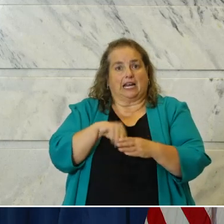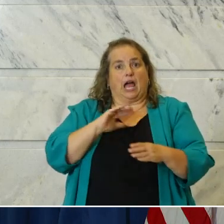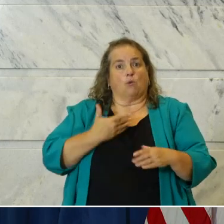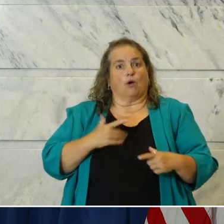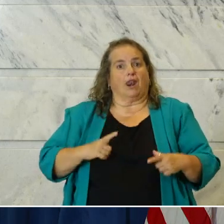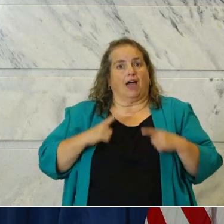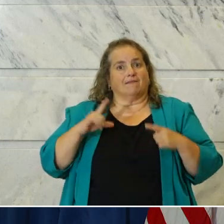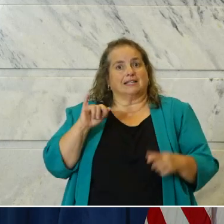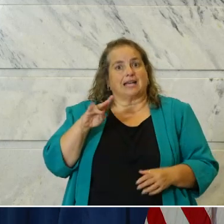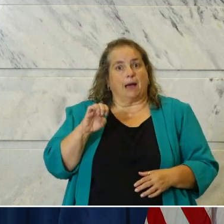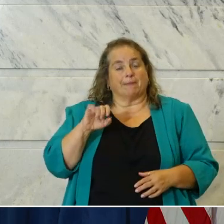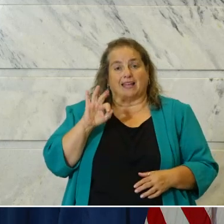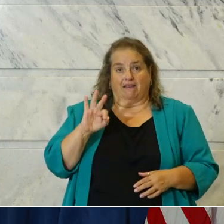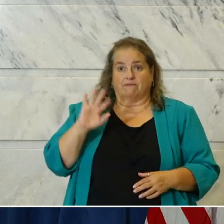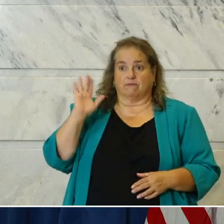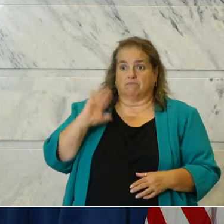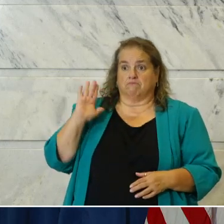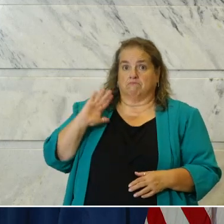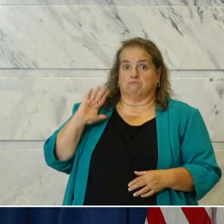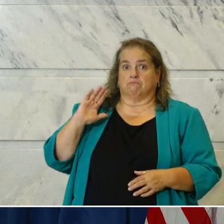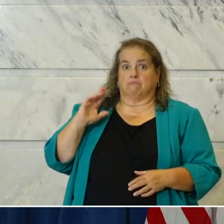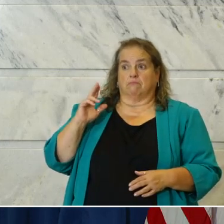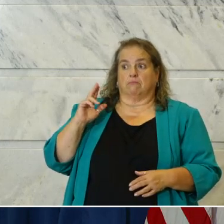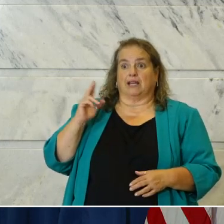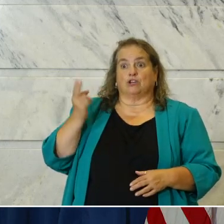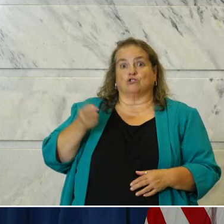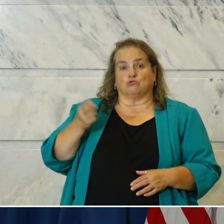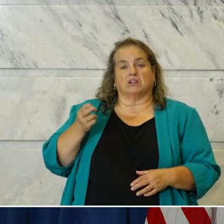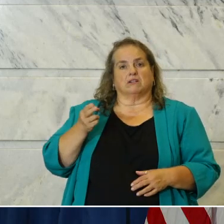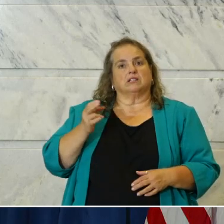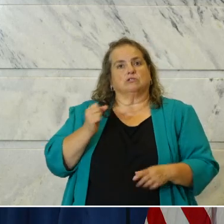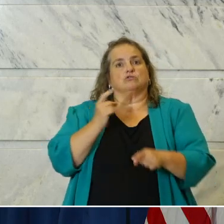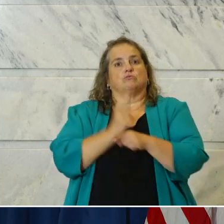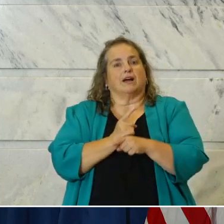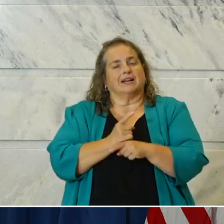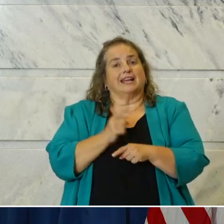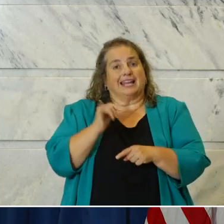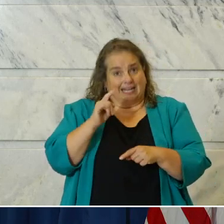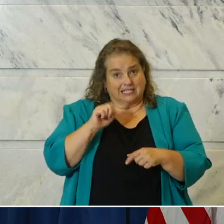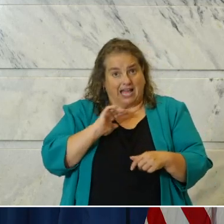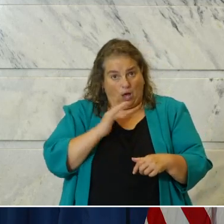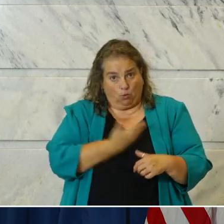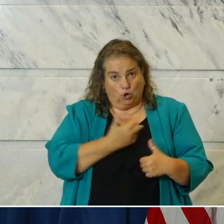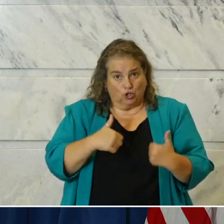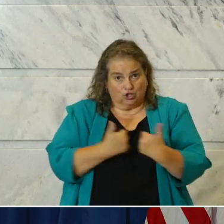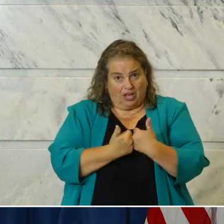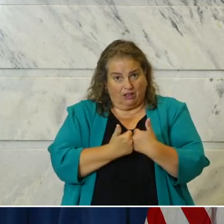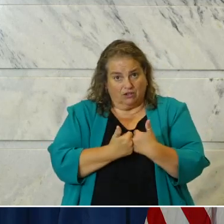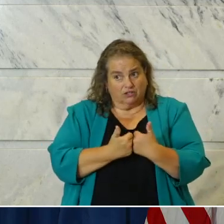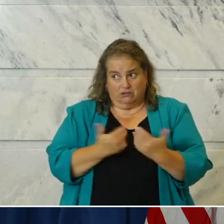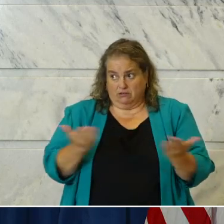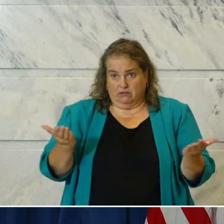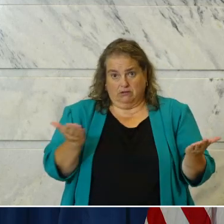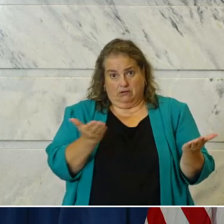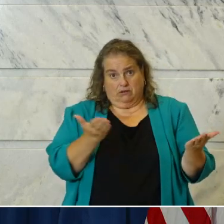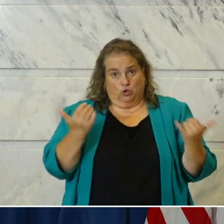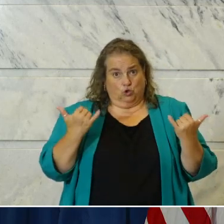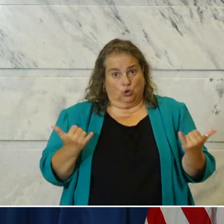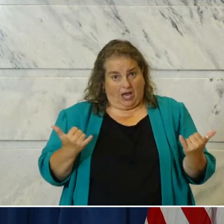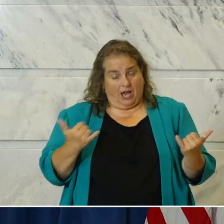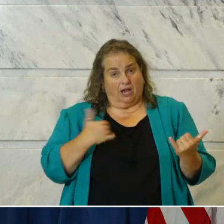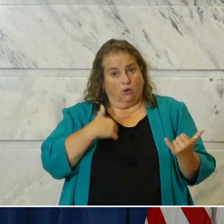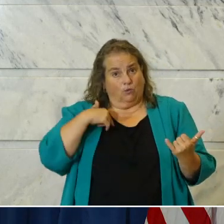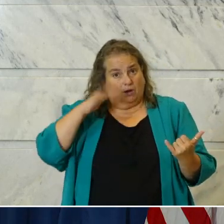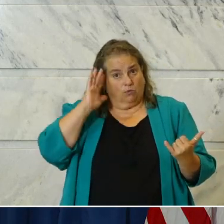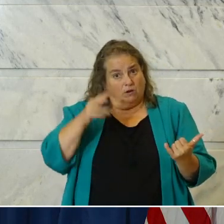patterns hold true. So it means that it is our challenge, and whether we rise to it is the difference of life and death of so